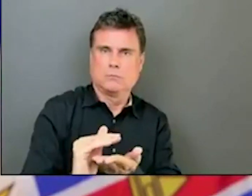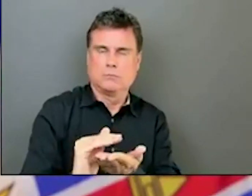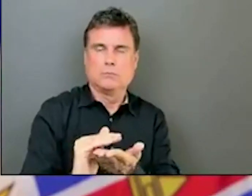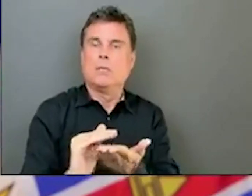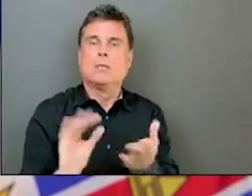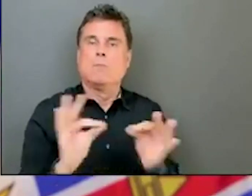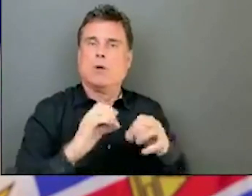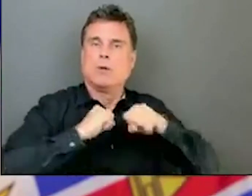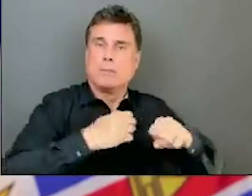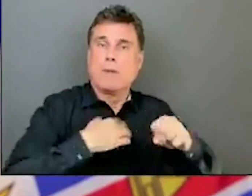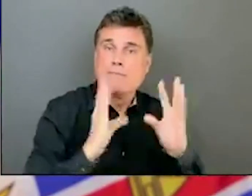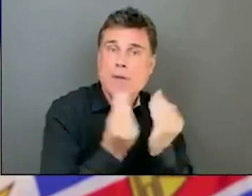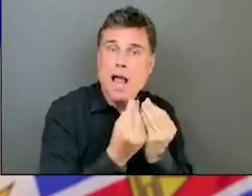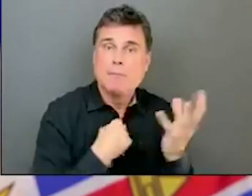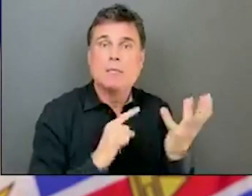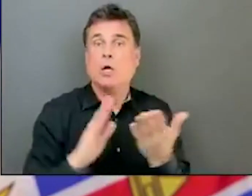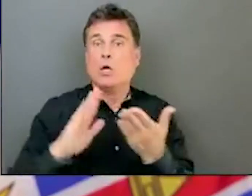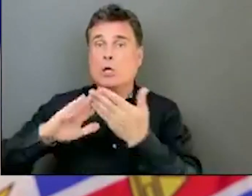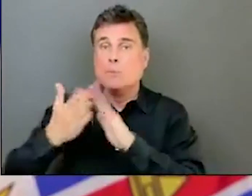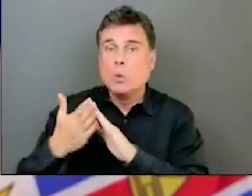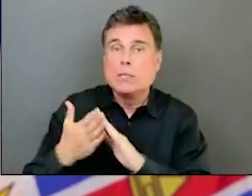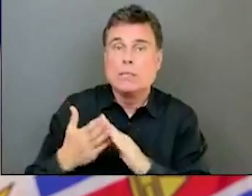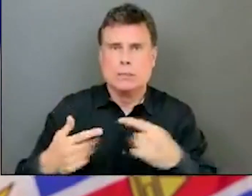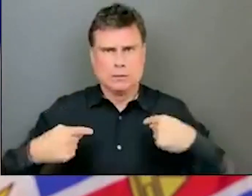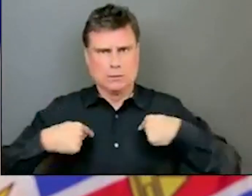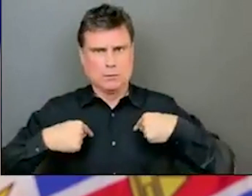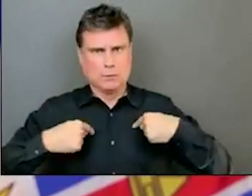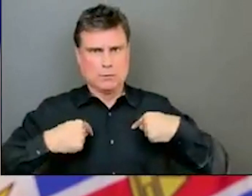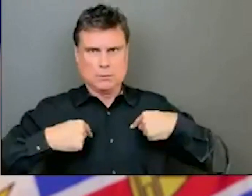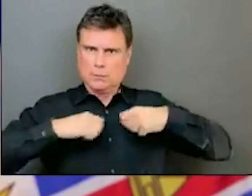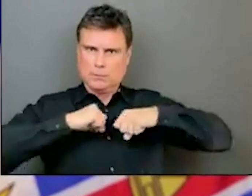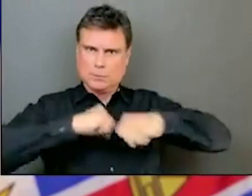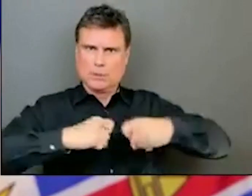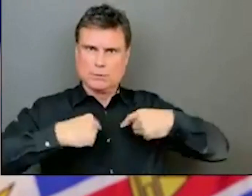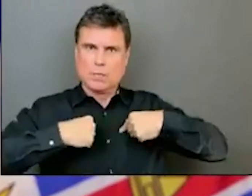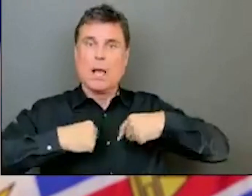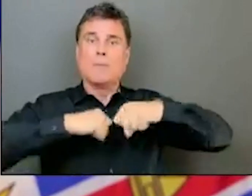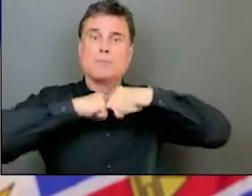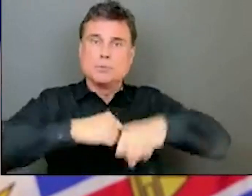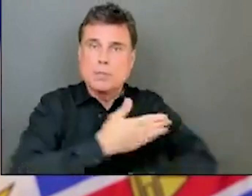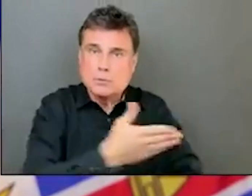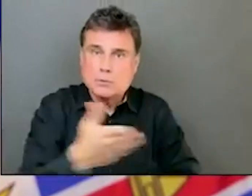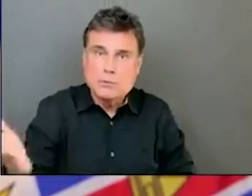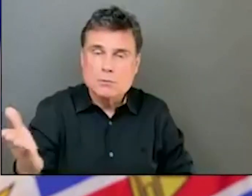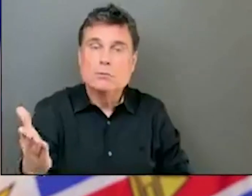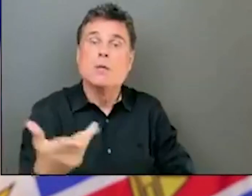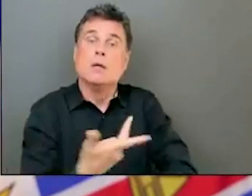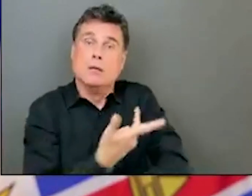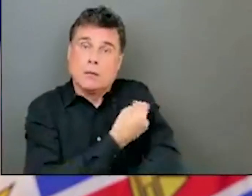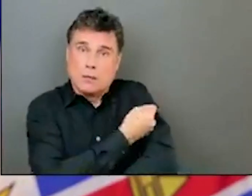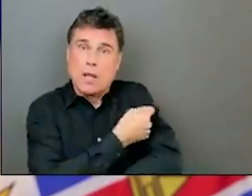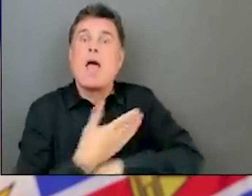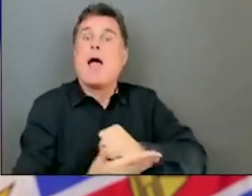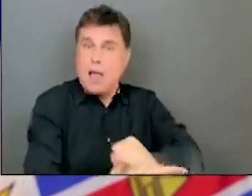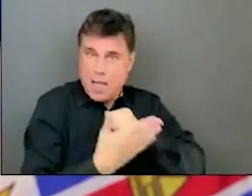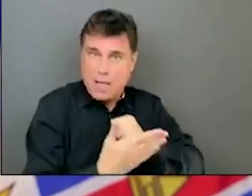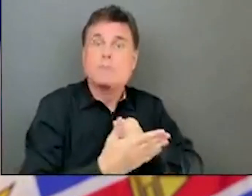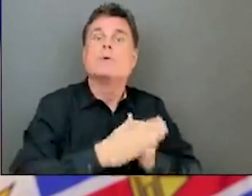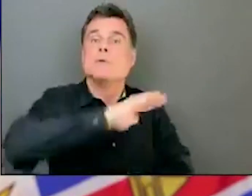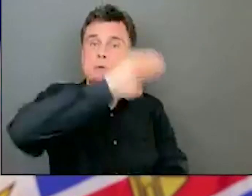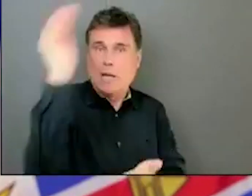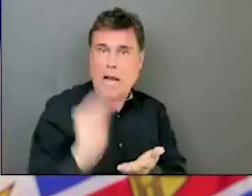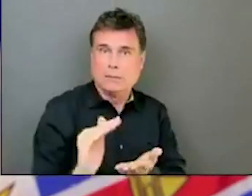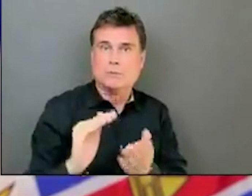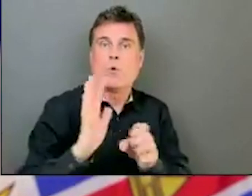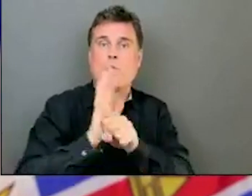own family, for ourselves, for our family, our community. So as each of us gets vaccinated, it makes a difference in